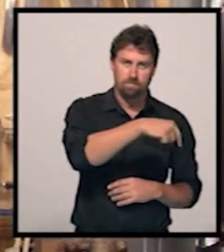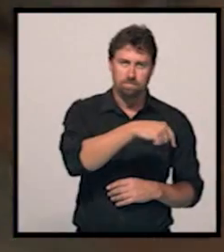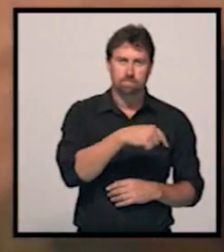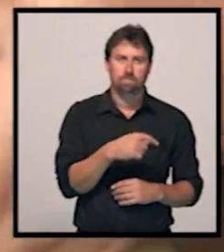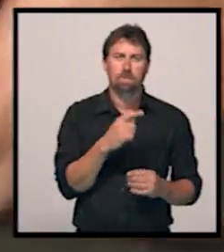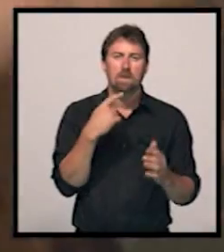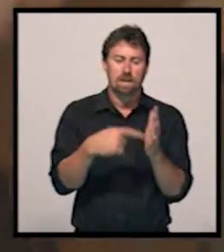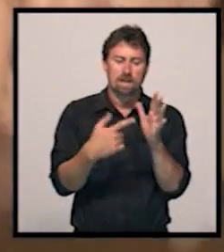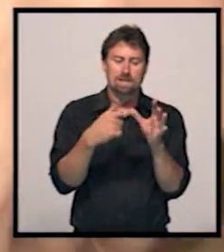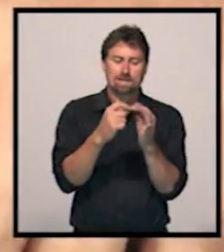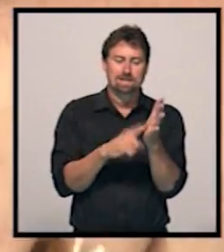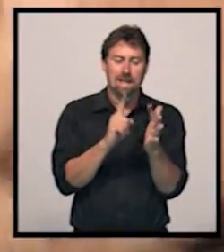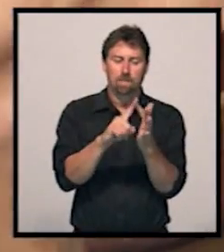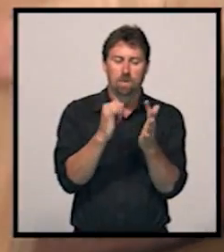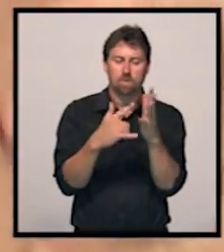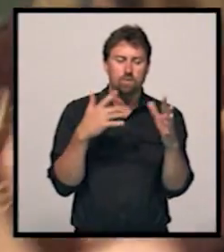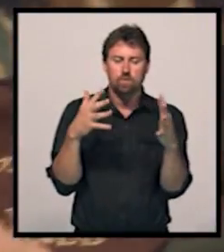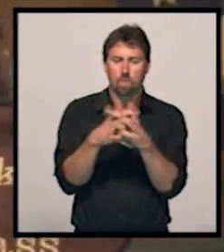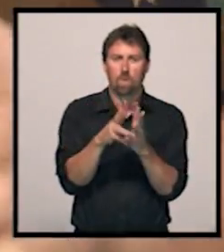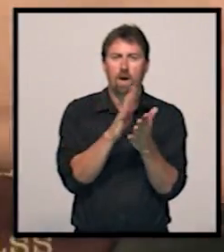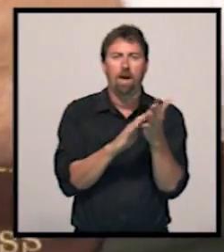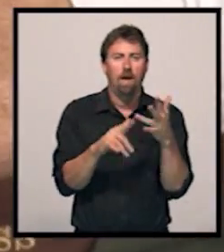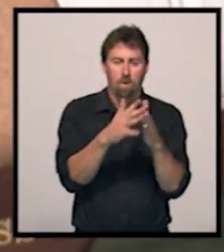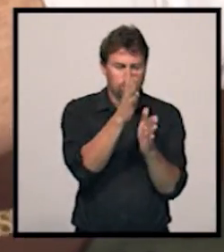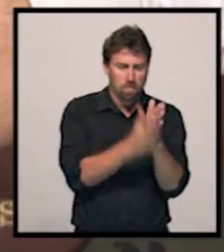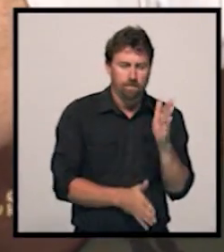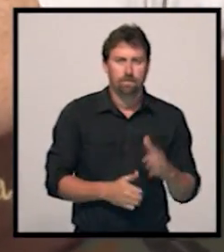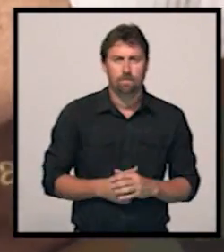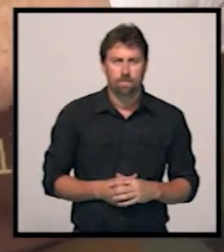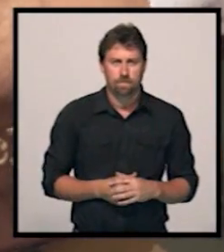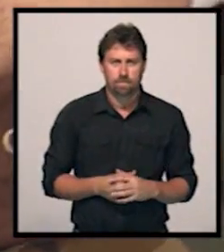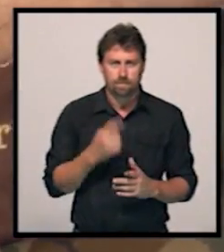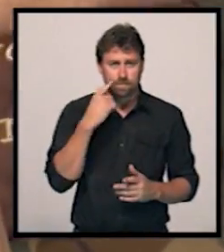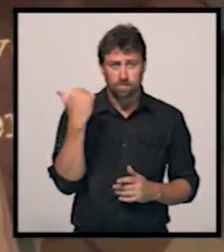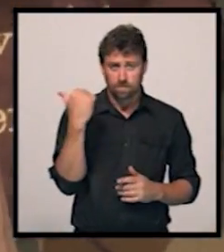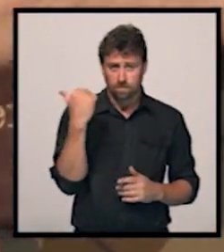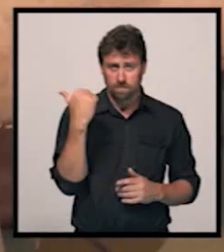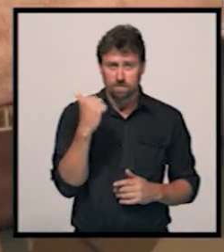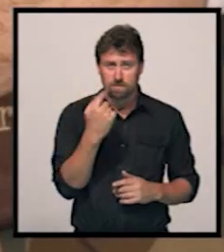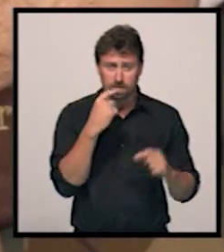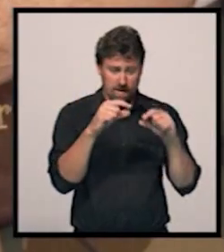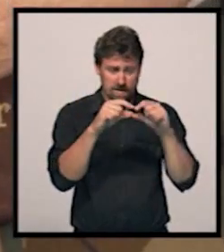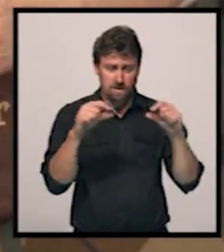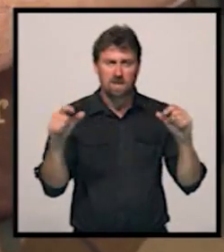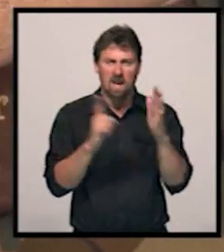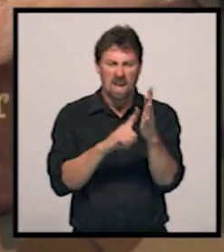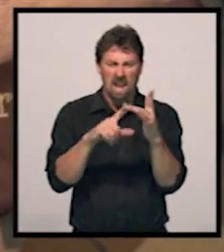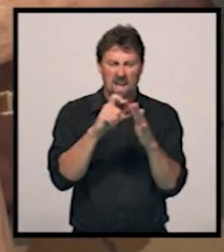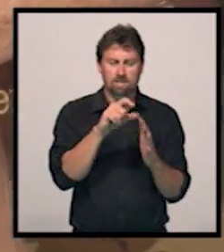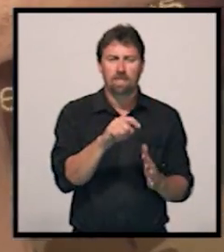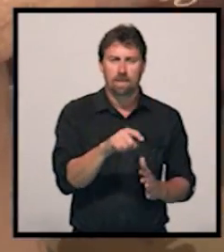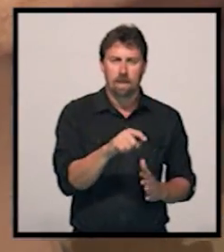table saw. Now this lid actually finishes where that solid edging is. So I can have a